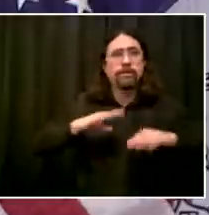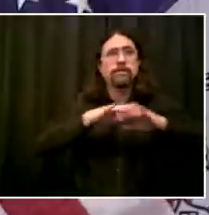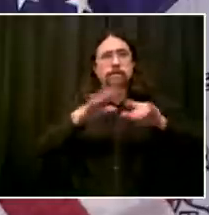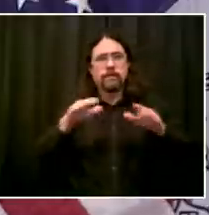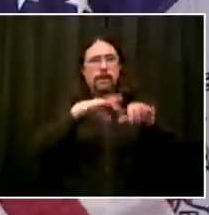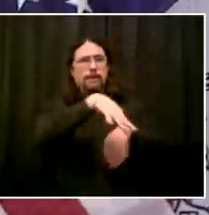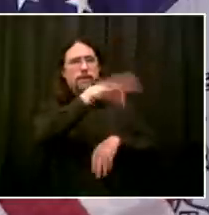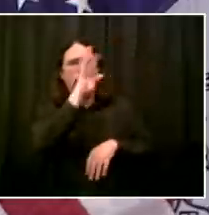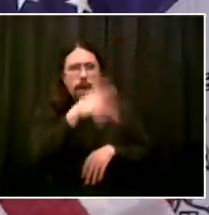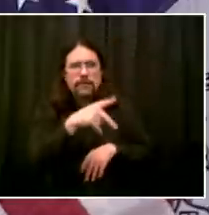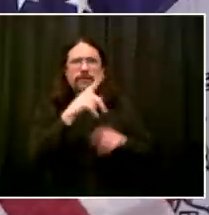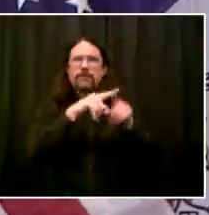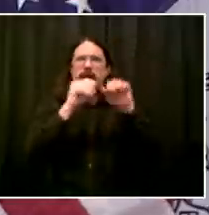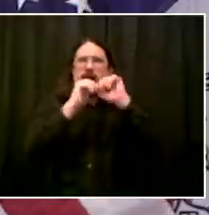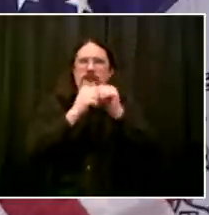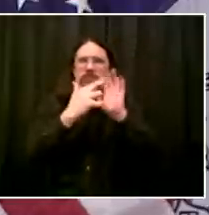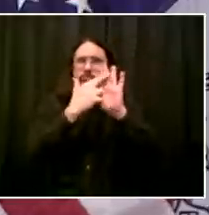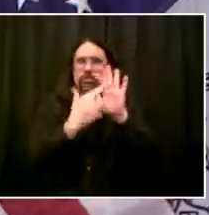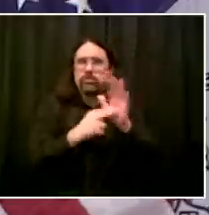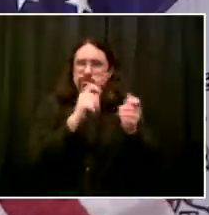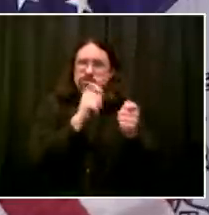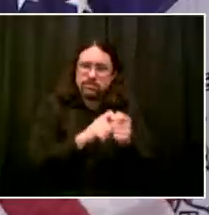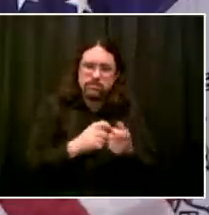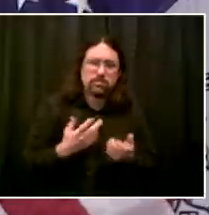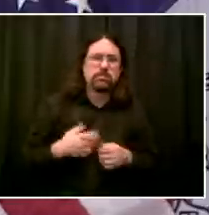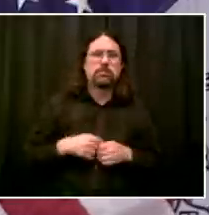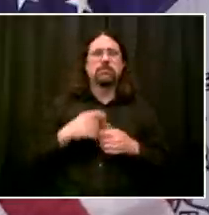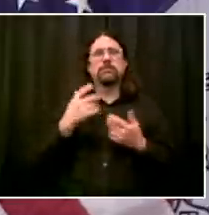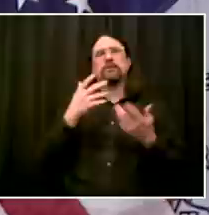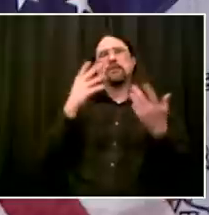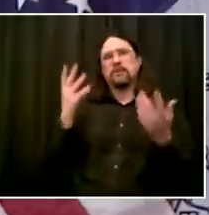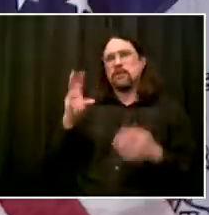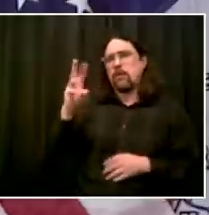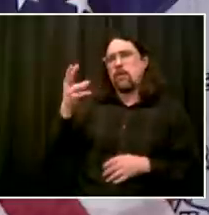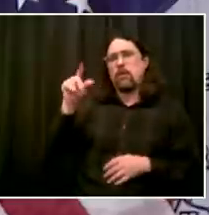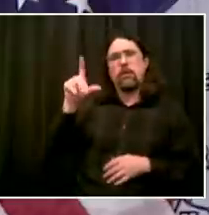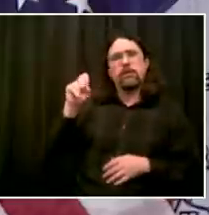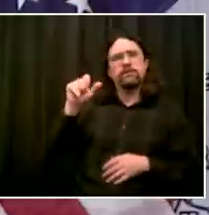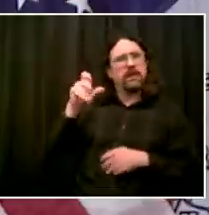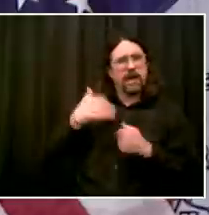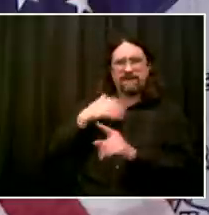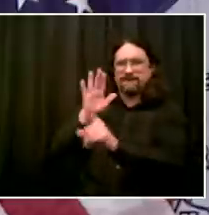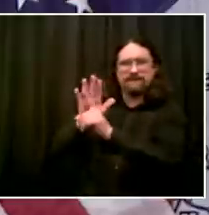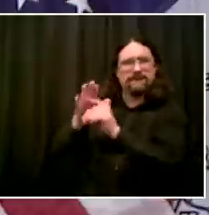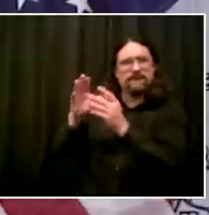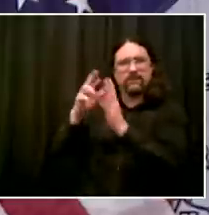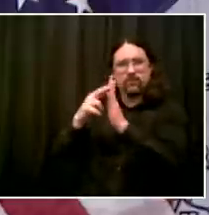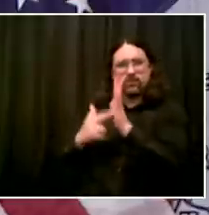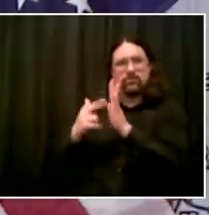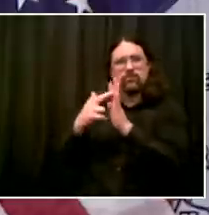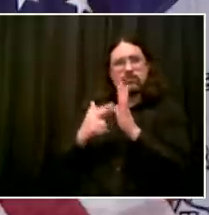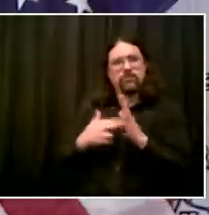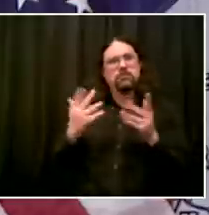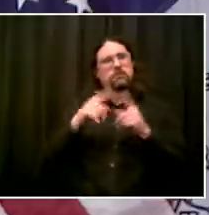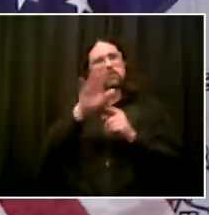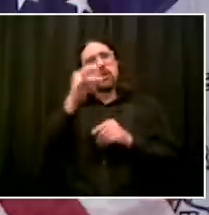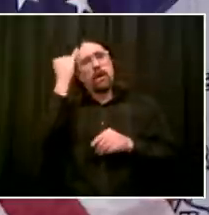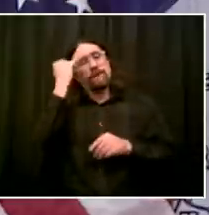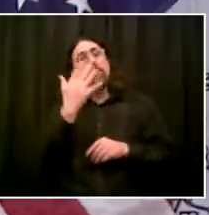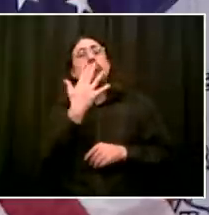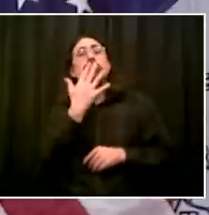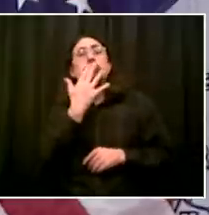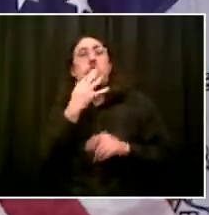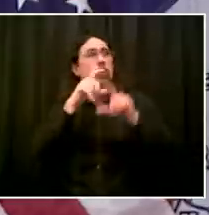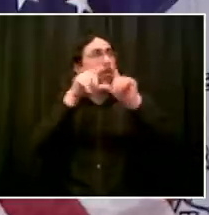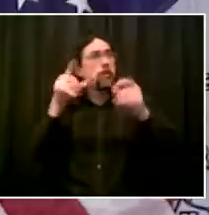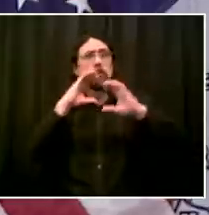that solves it, or if it's something that needs to be addressed on a bigger level. Next, we have Deborah Lee from the Manhattan Times and Bronx